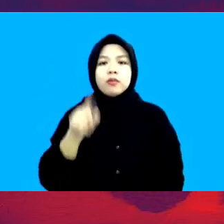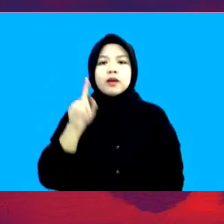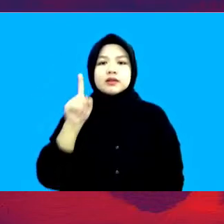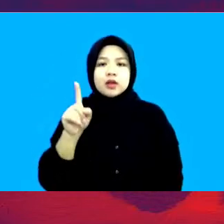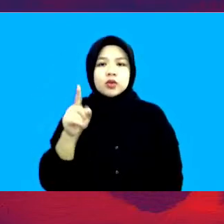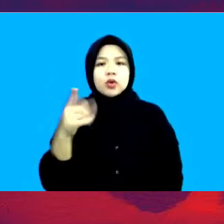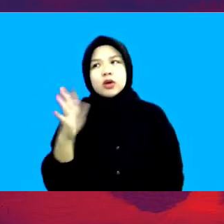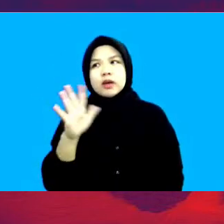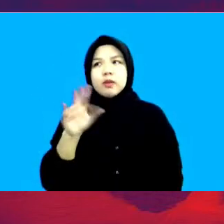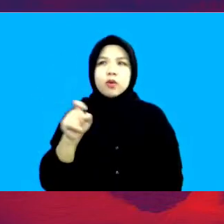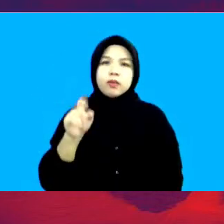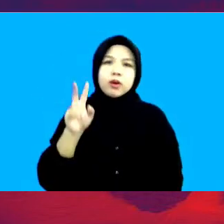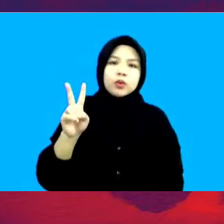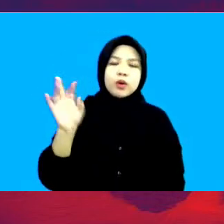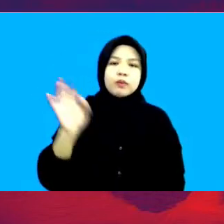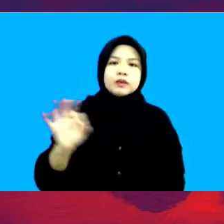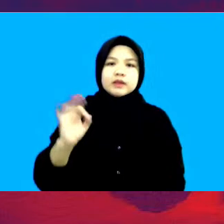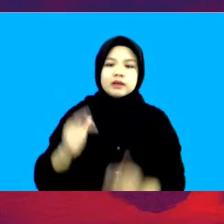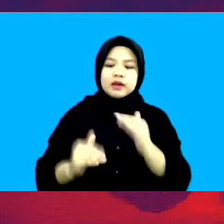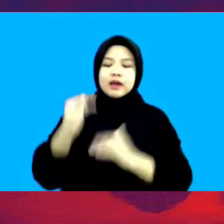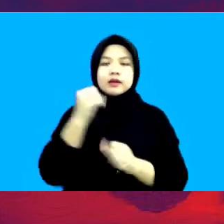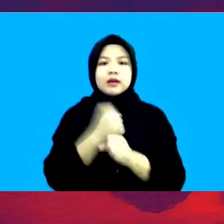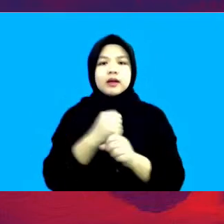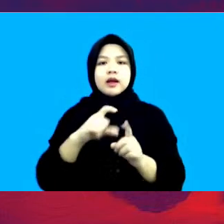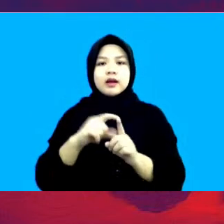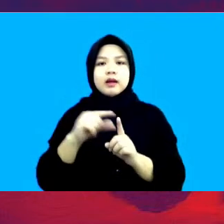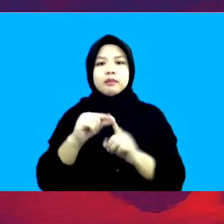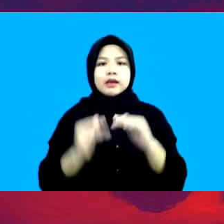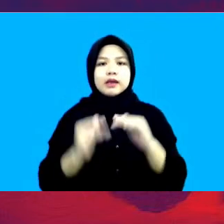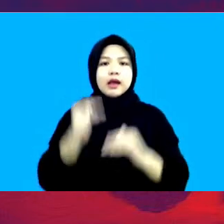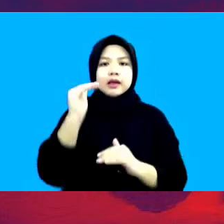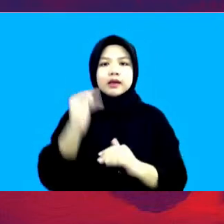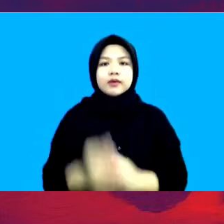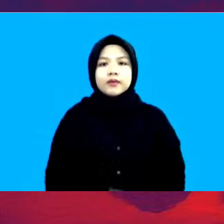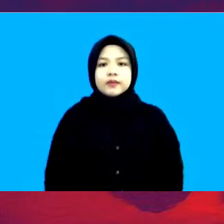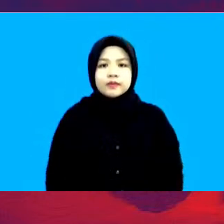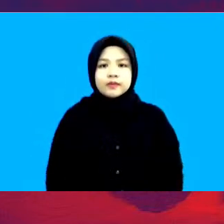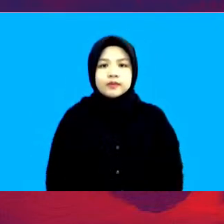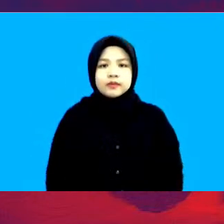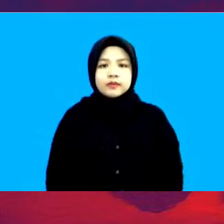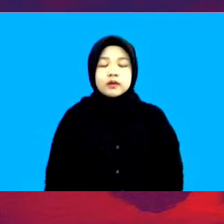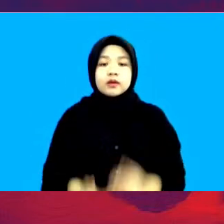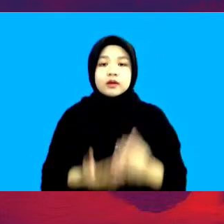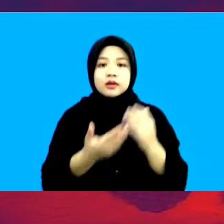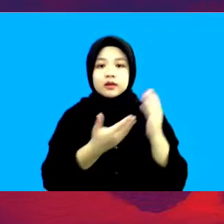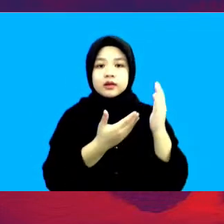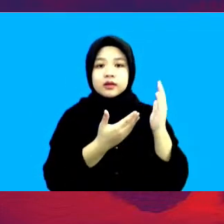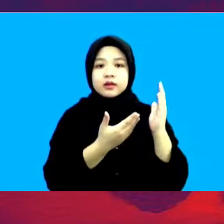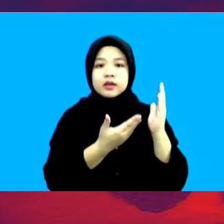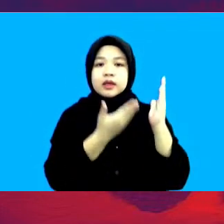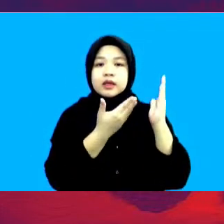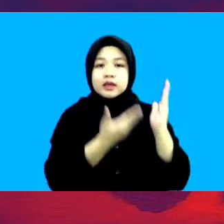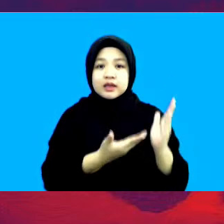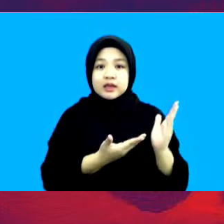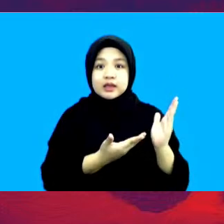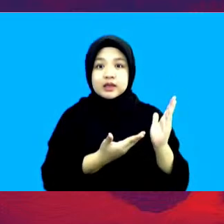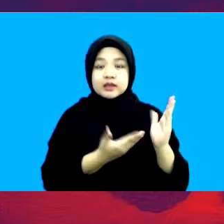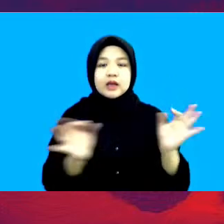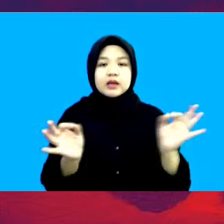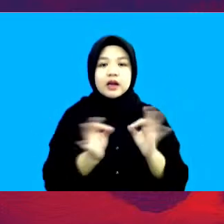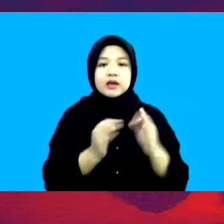rate for our GDP. Next. This is very close and very dear to our heart. Anytime we're talking